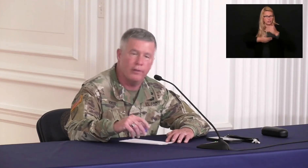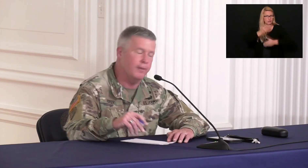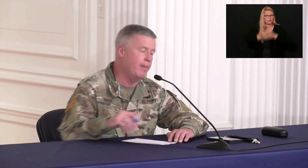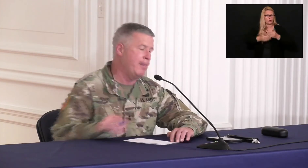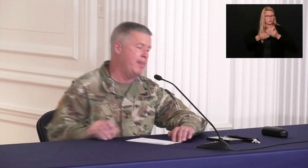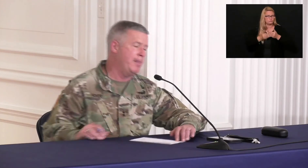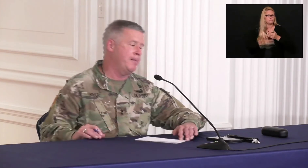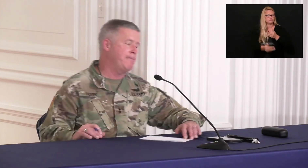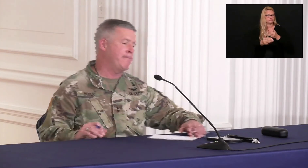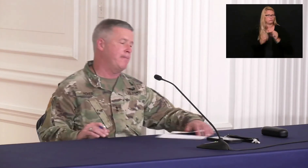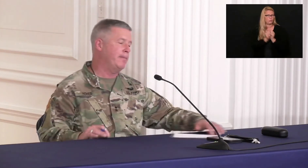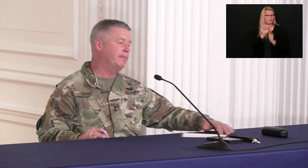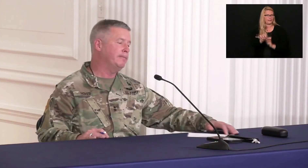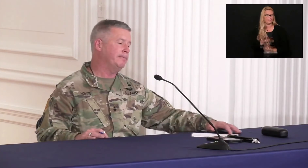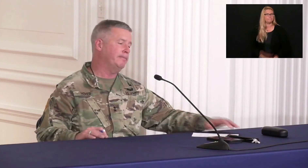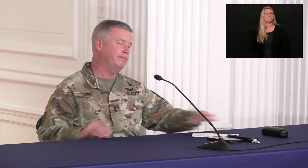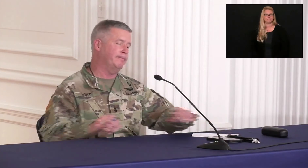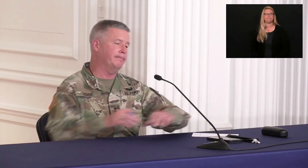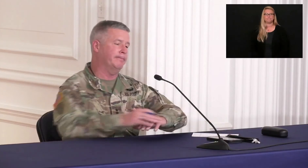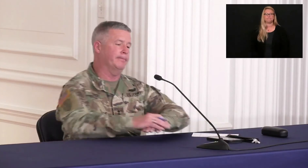with.